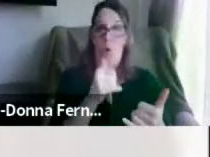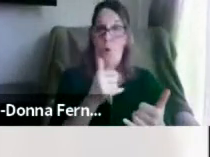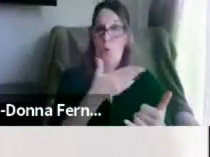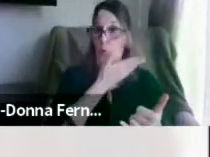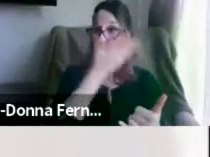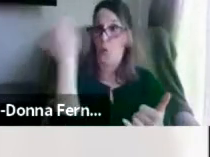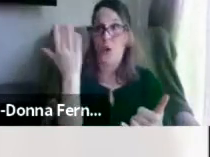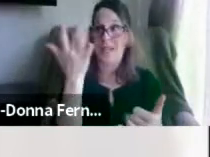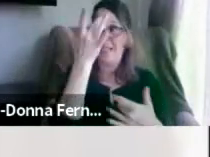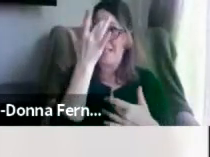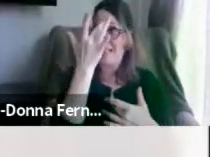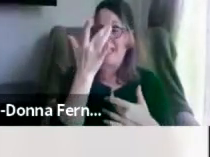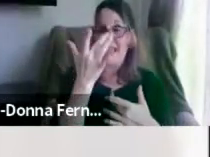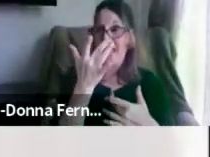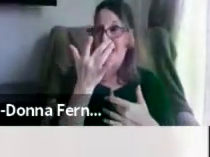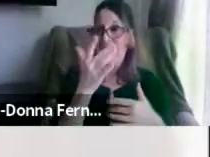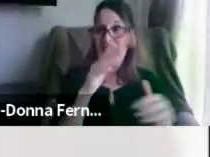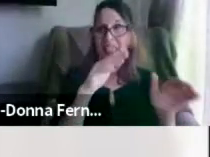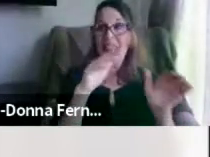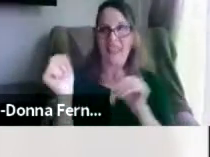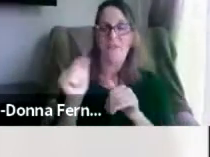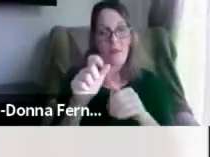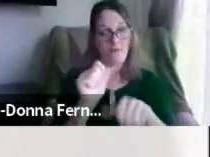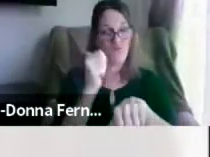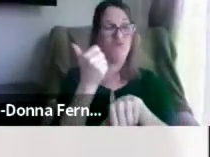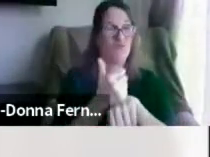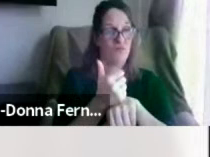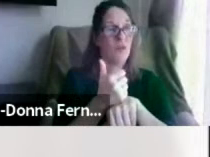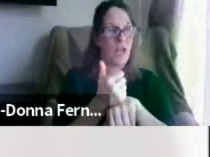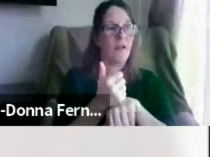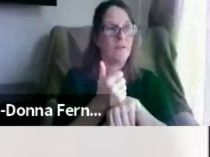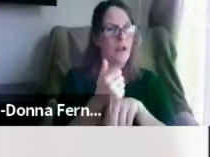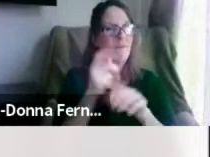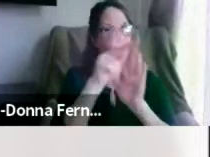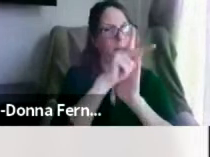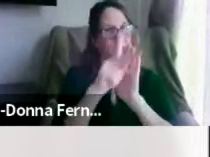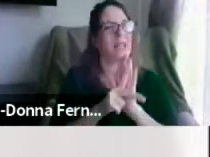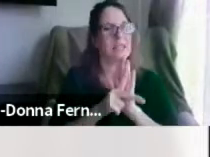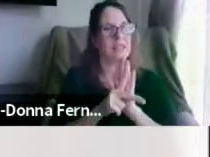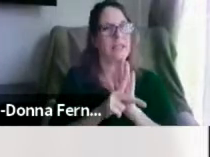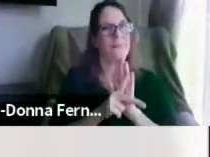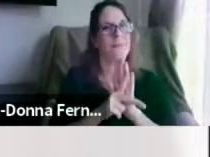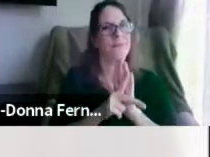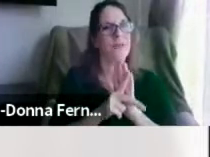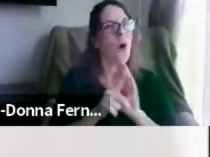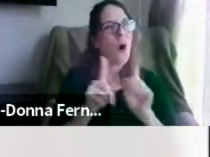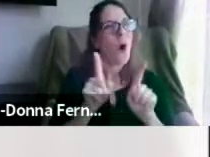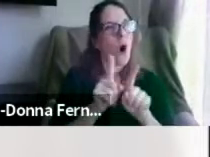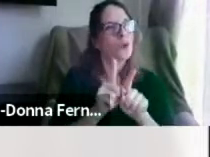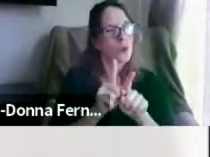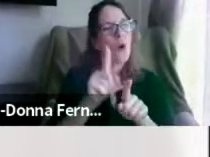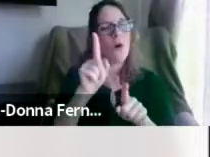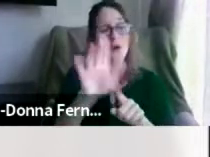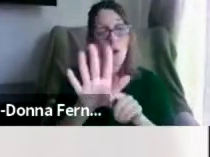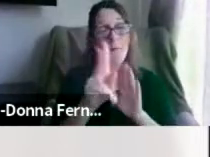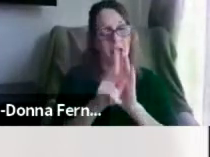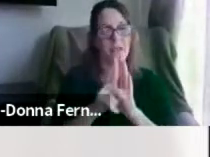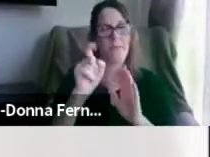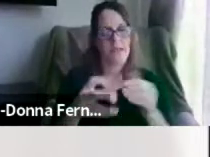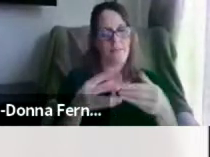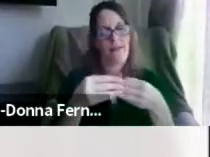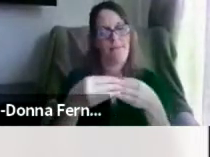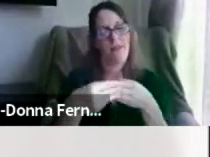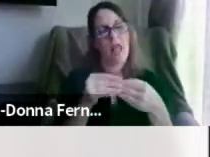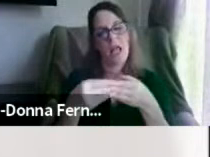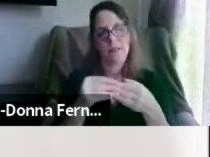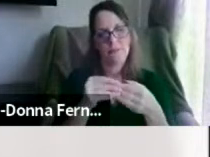a punitive sick leave policy just to kind of have that covered. And also the policies need to be flexible. Of